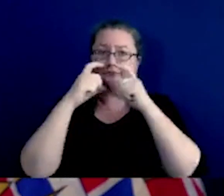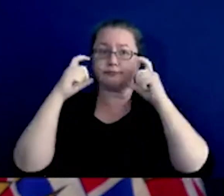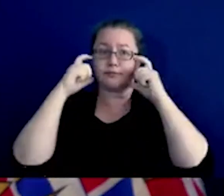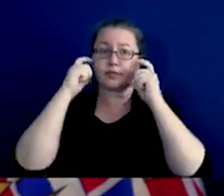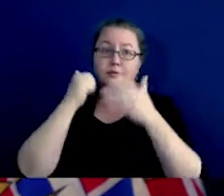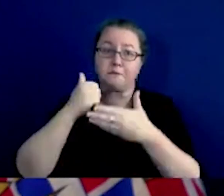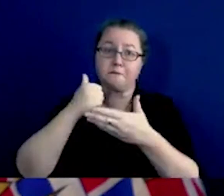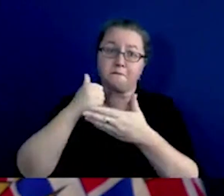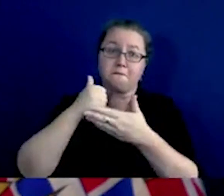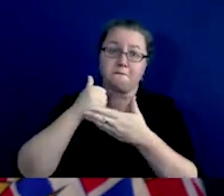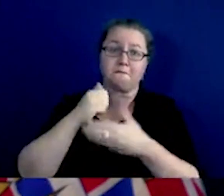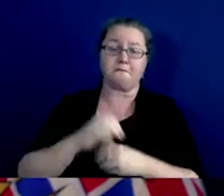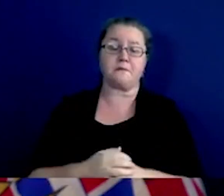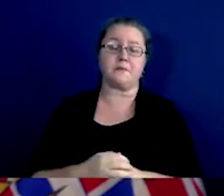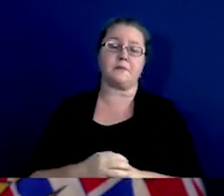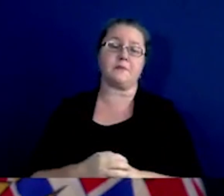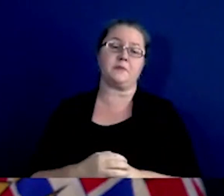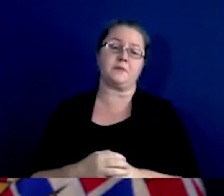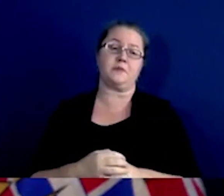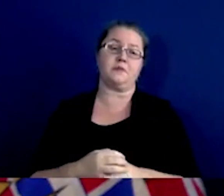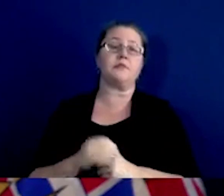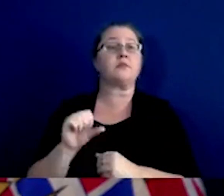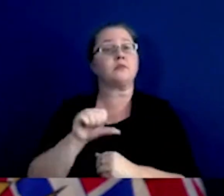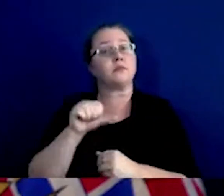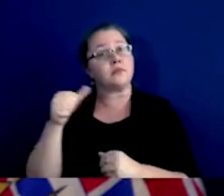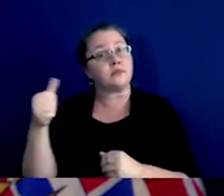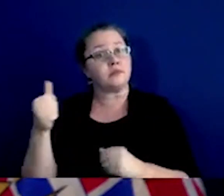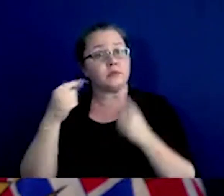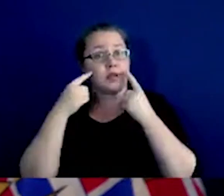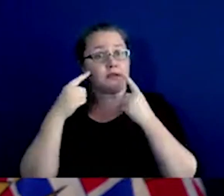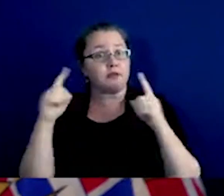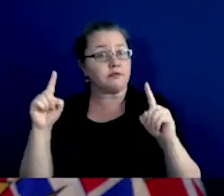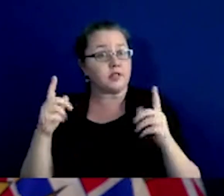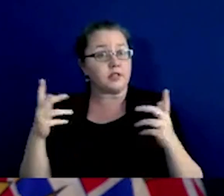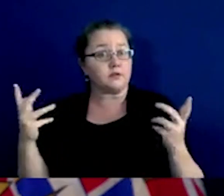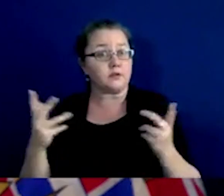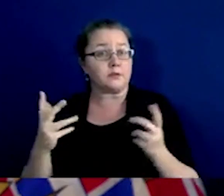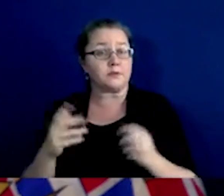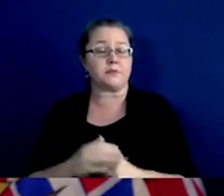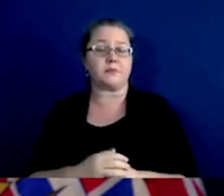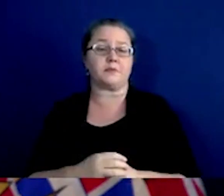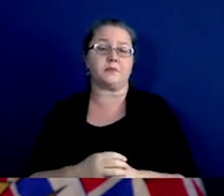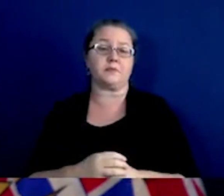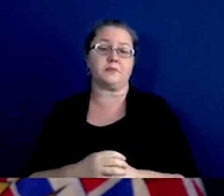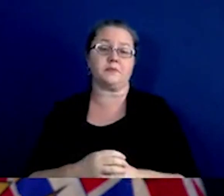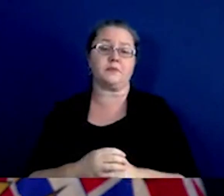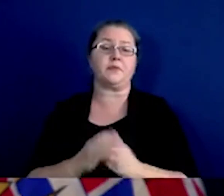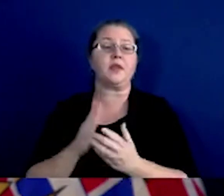bus. If we're at many retail places where they have plexiglass